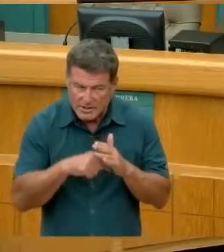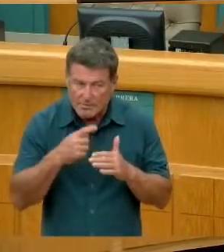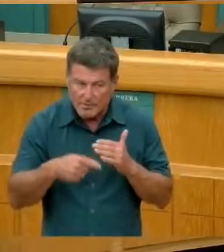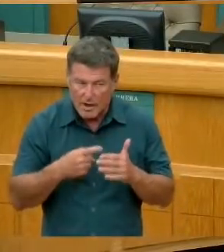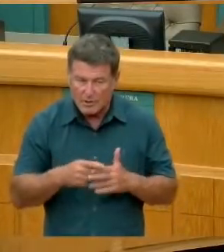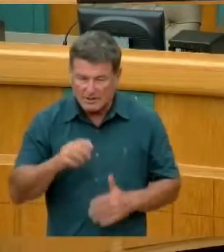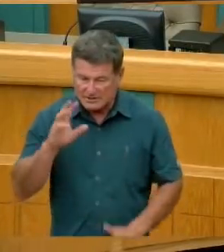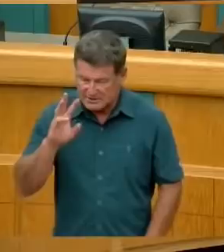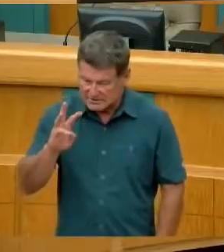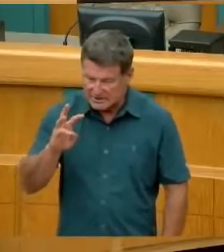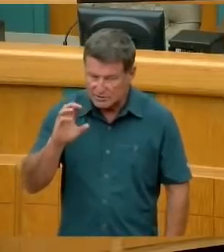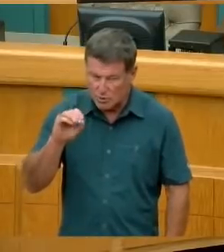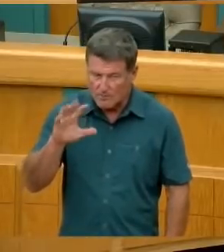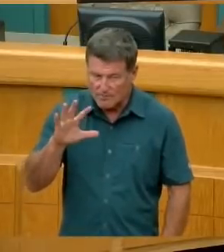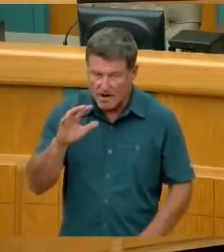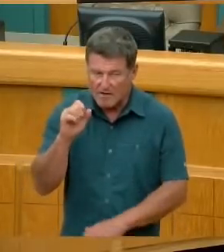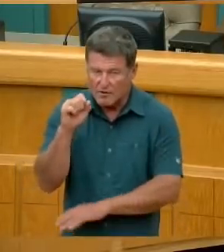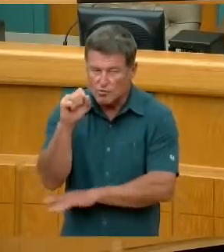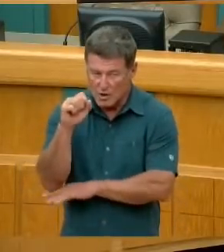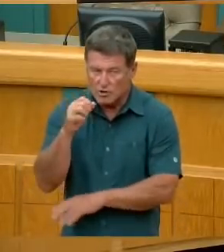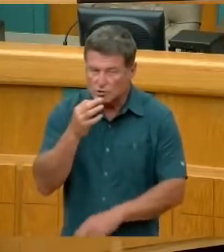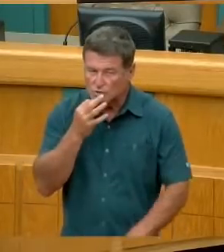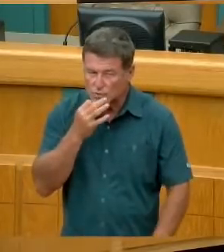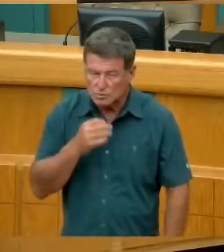that in some of the material we covered today.